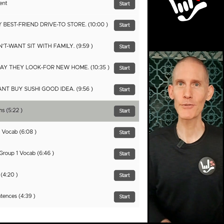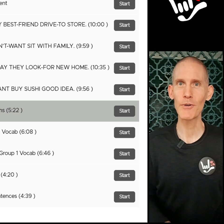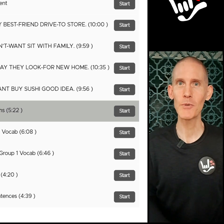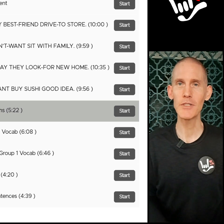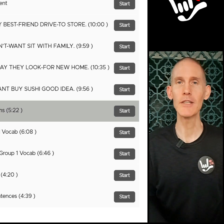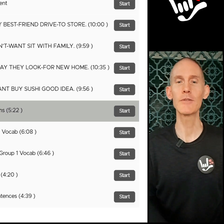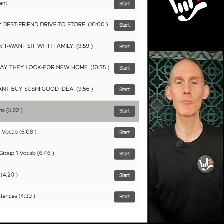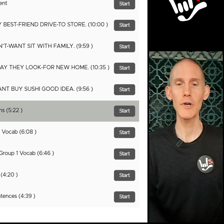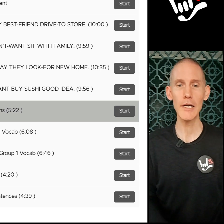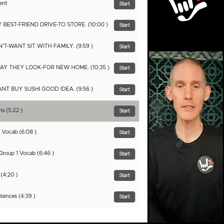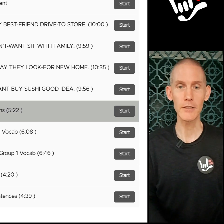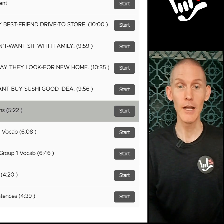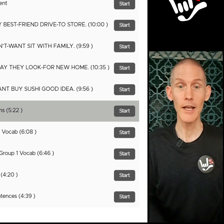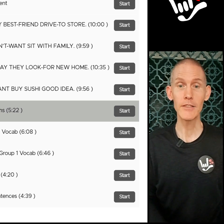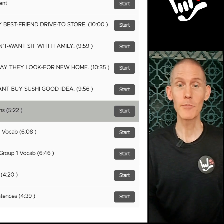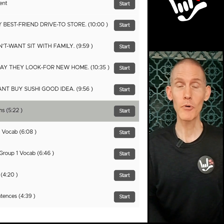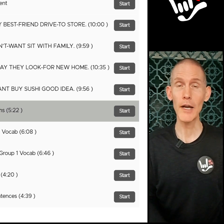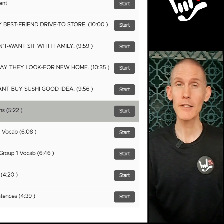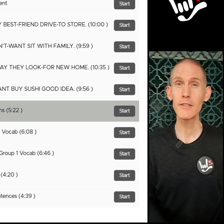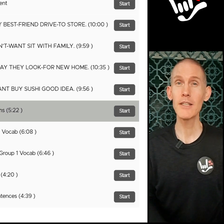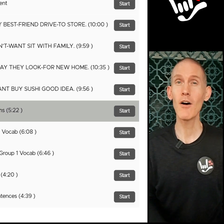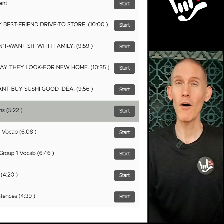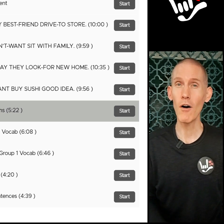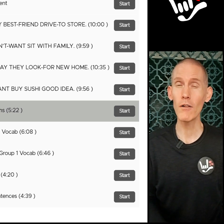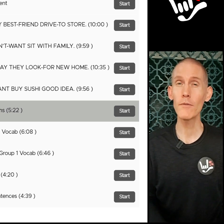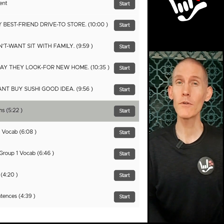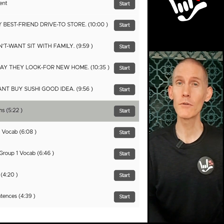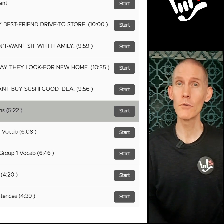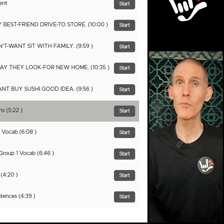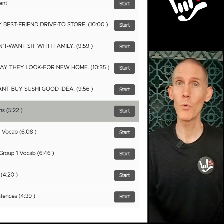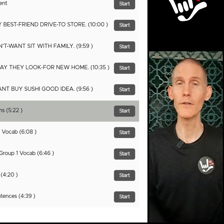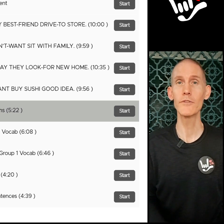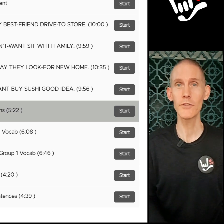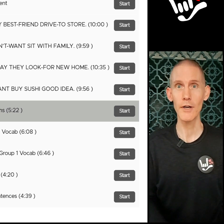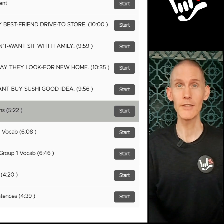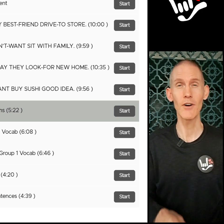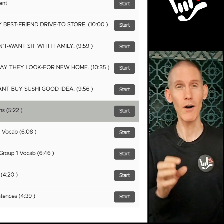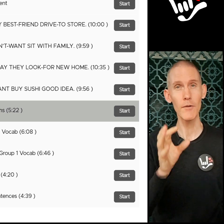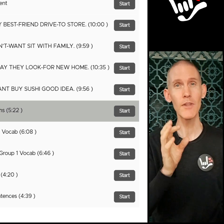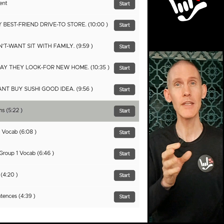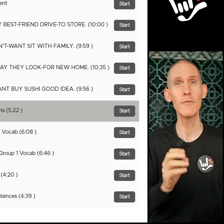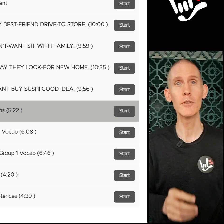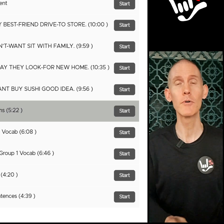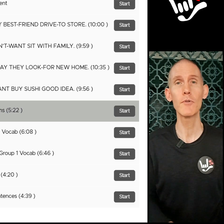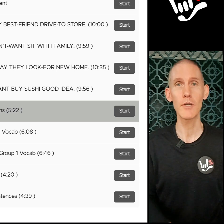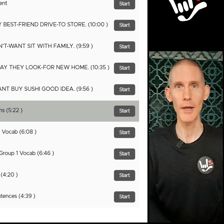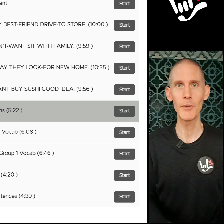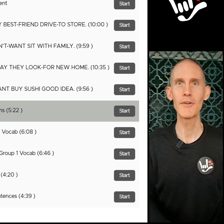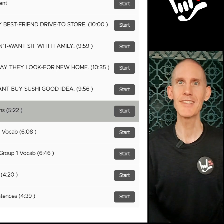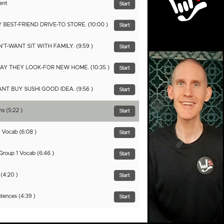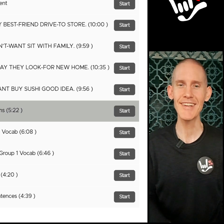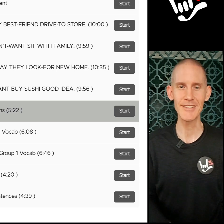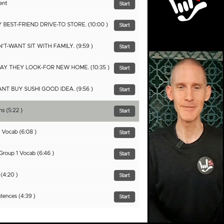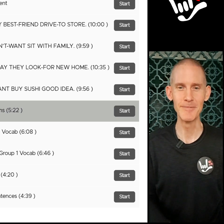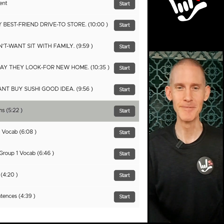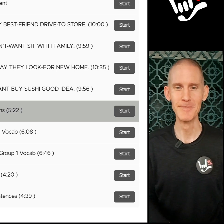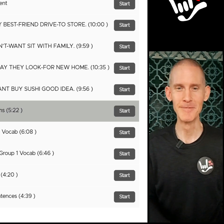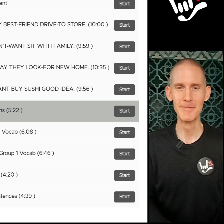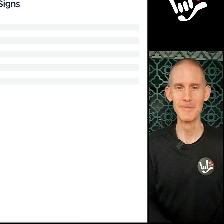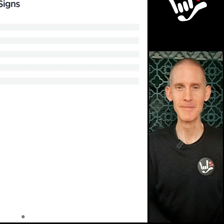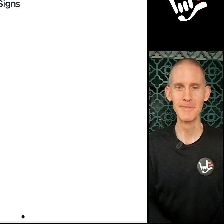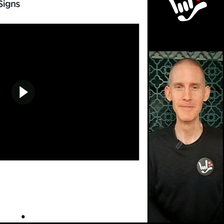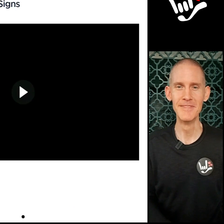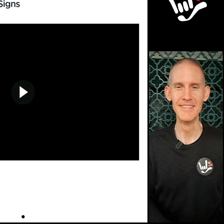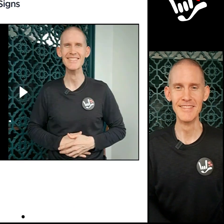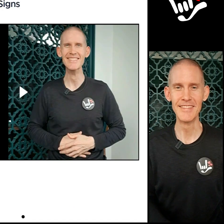at the first one, which is practice, as in practicing all of the group 1 signs, all of the individual vocabulary signs.